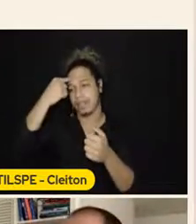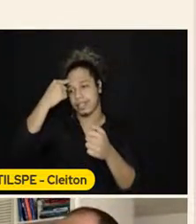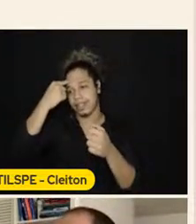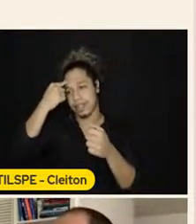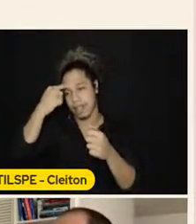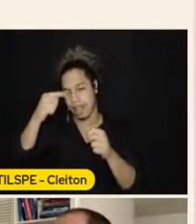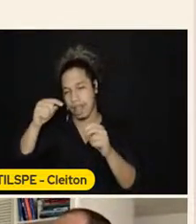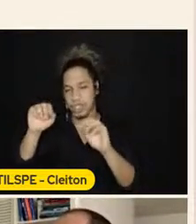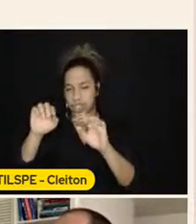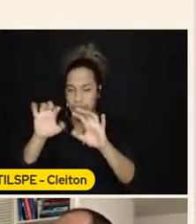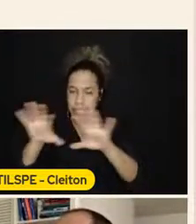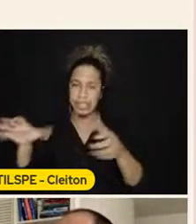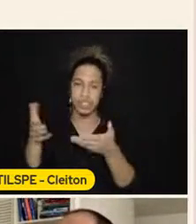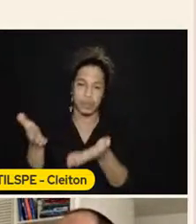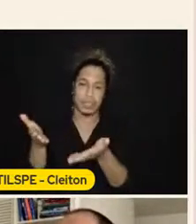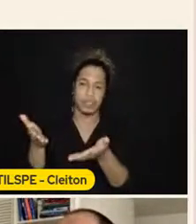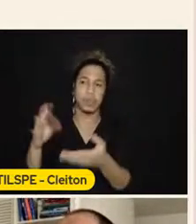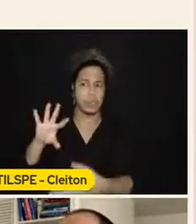class.